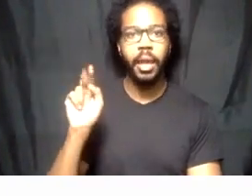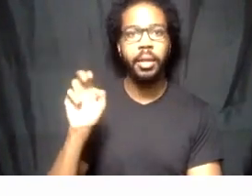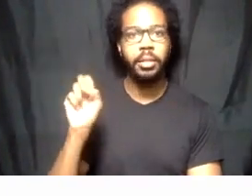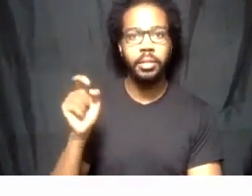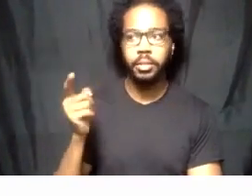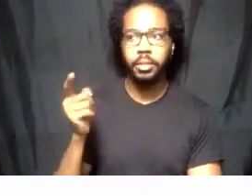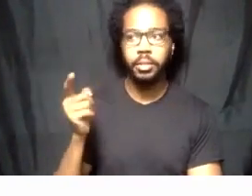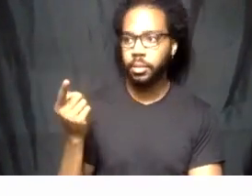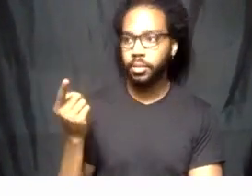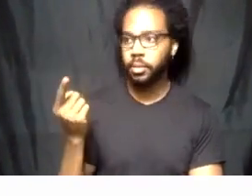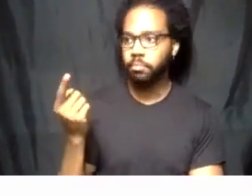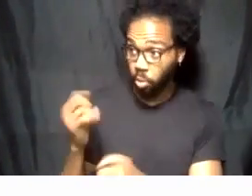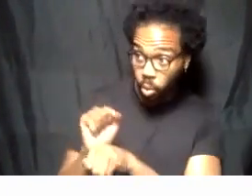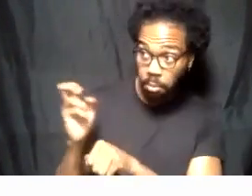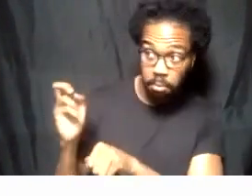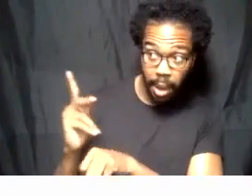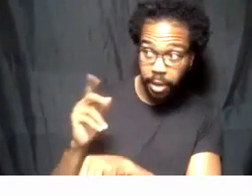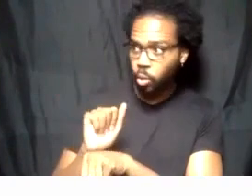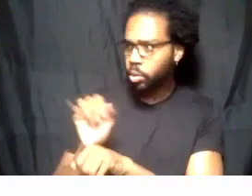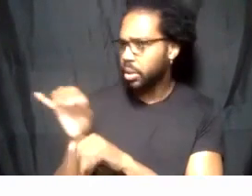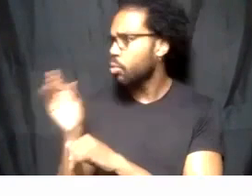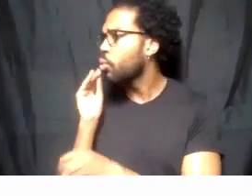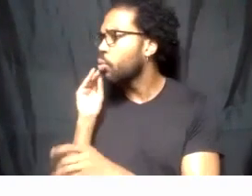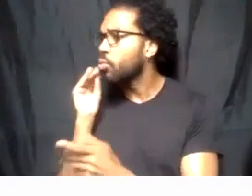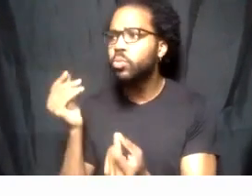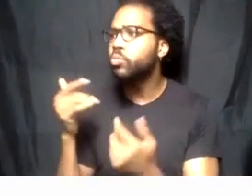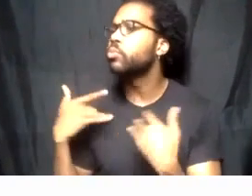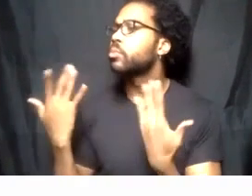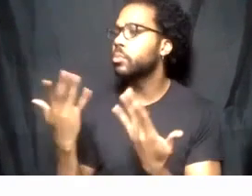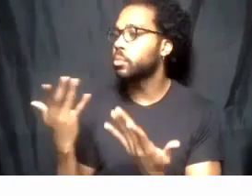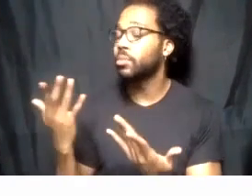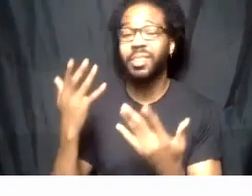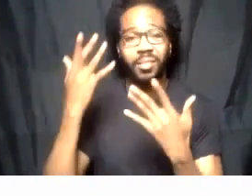now working, have returned to work, et cetera. And